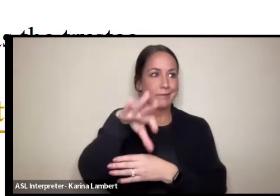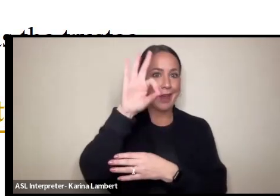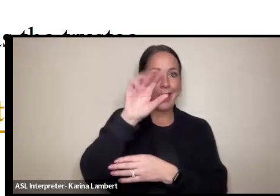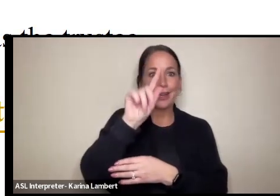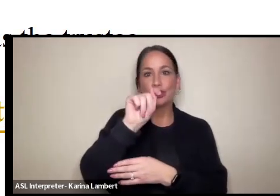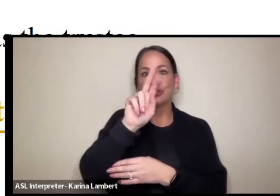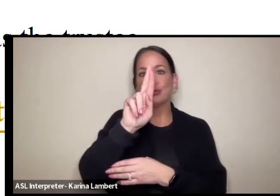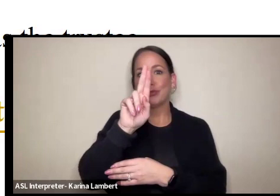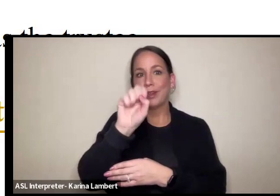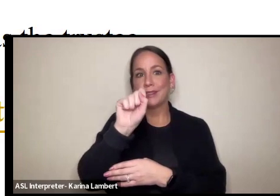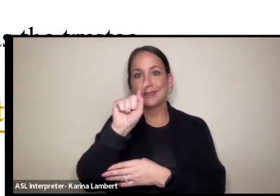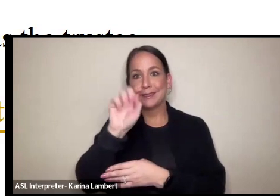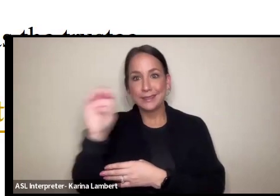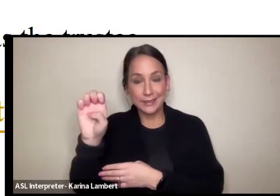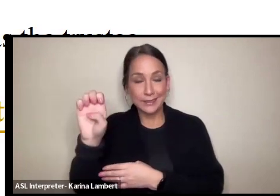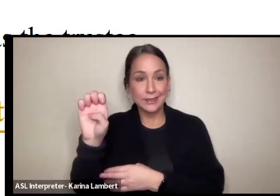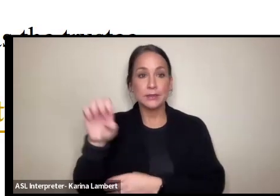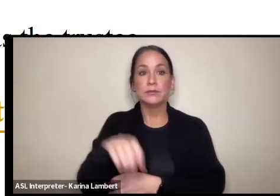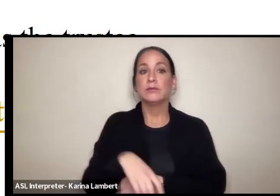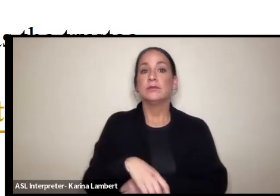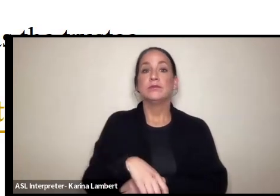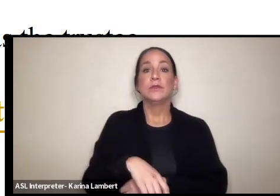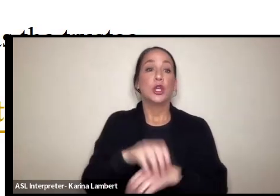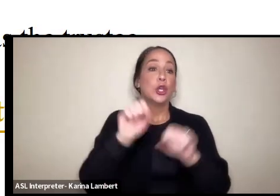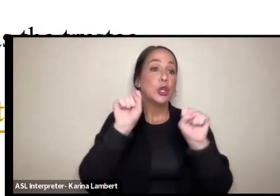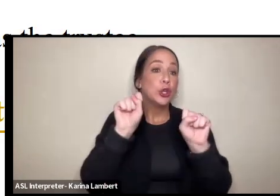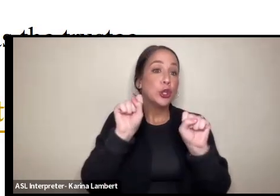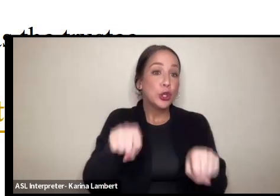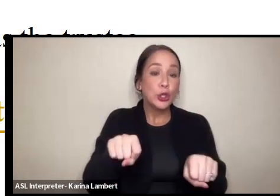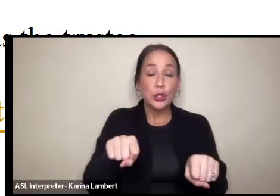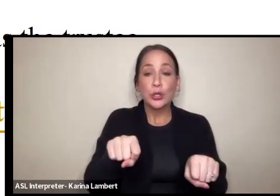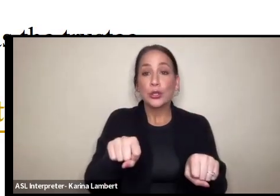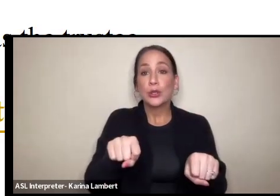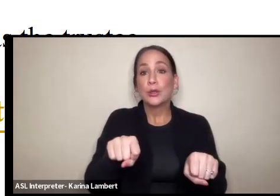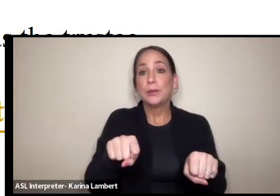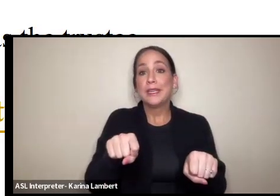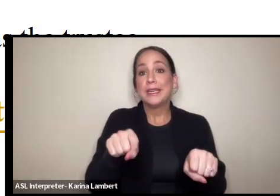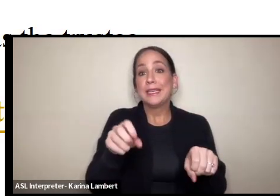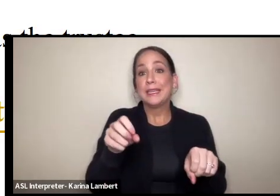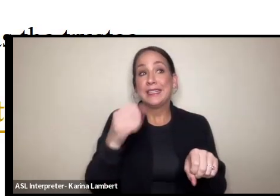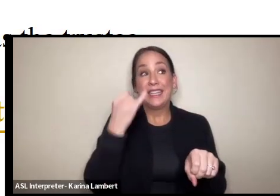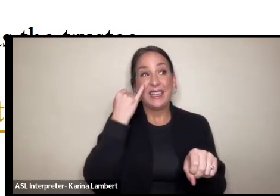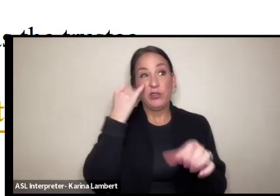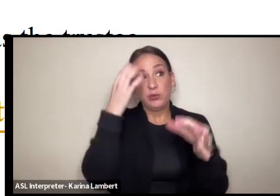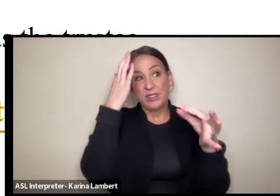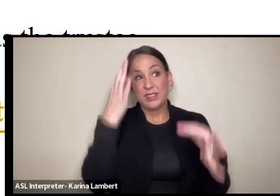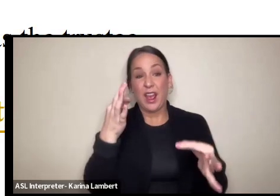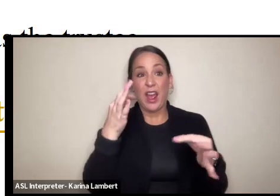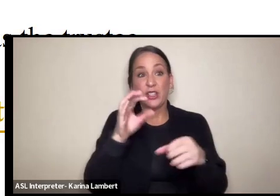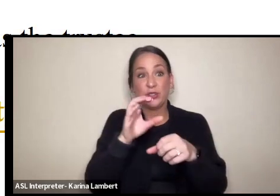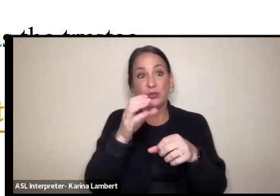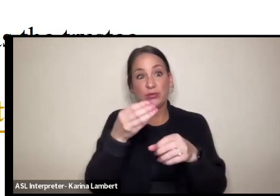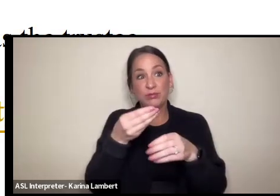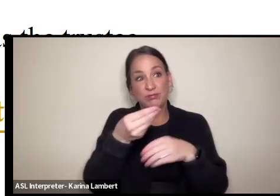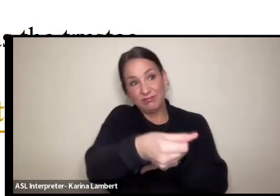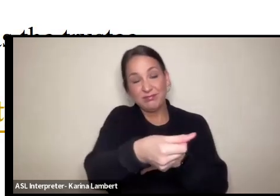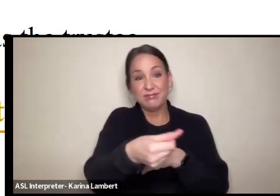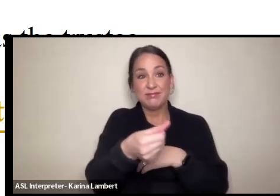That trustee can be, if you decide to fund it immediately, it can be